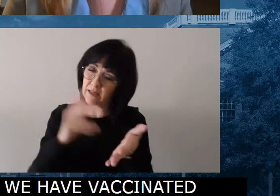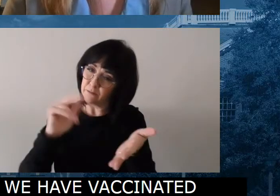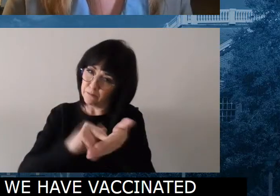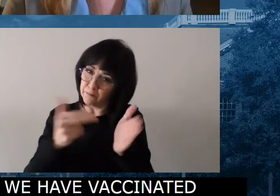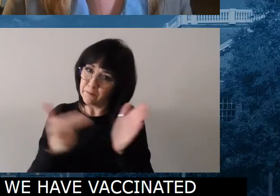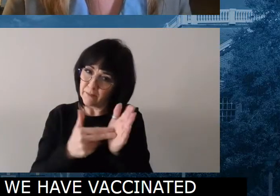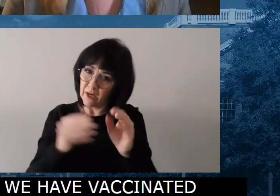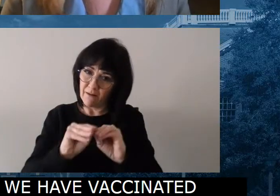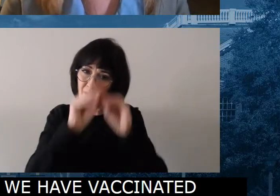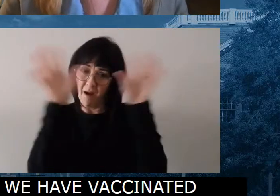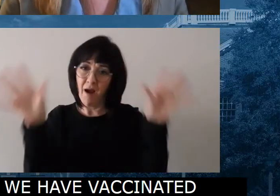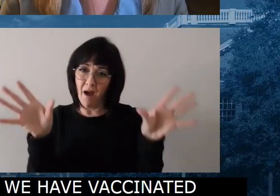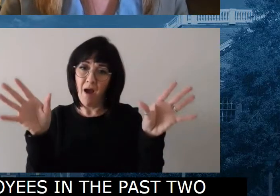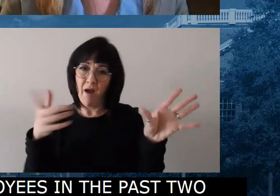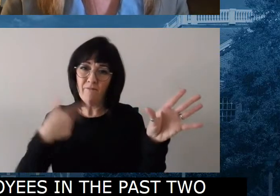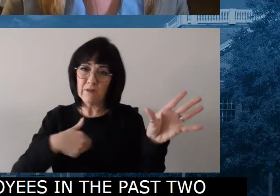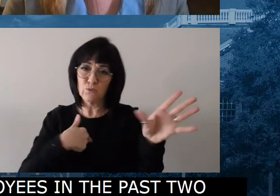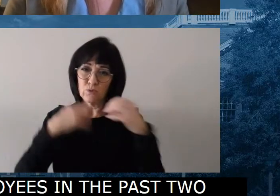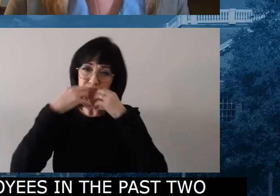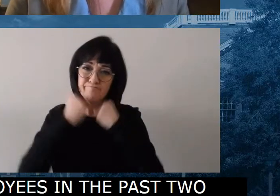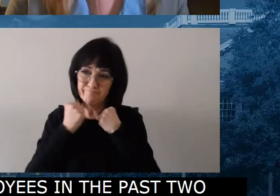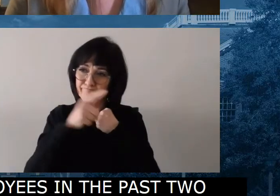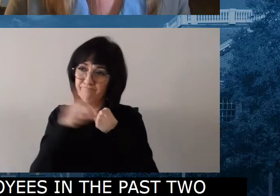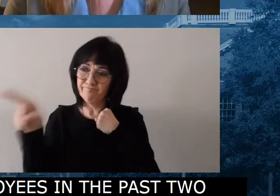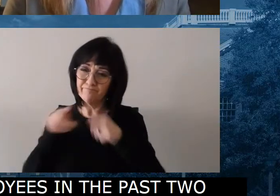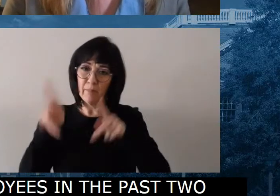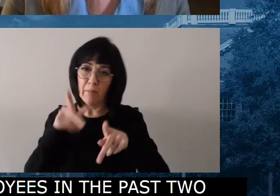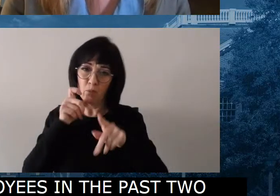the work that these individuals do.